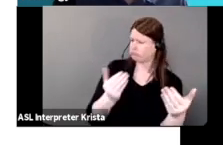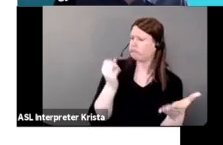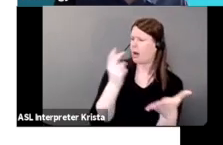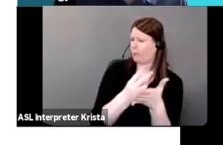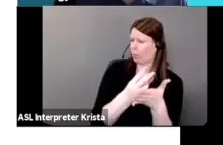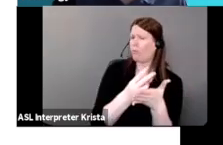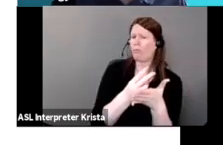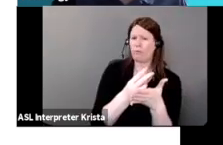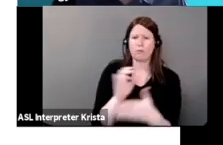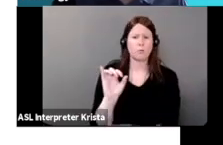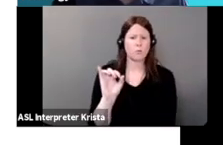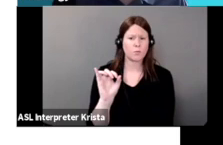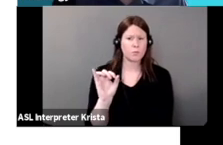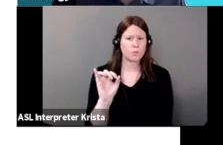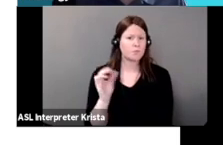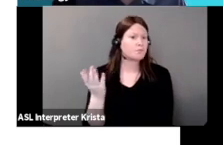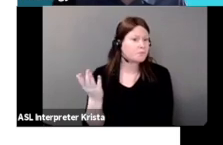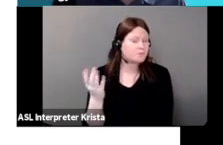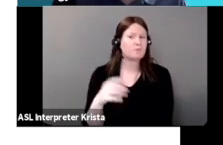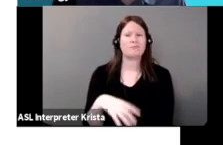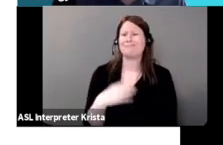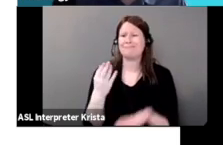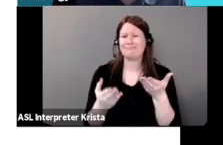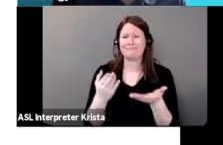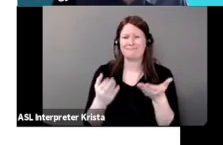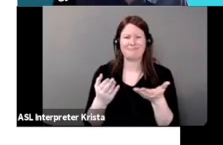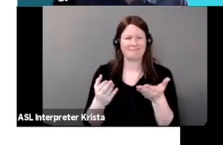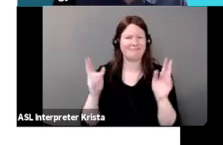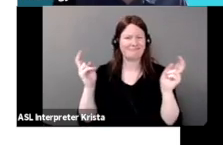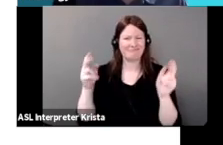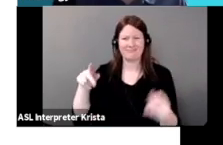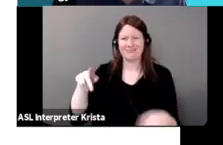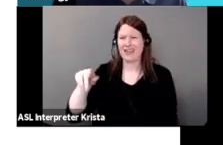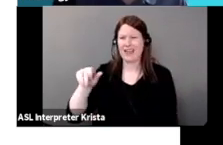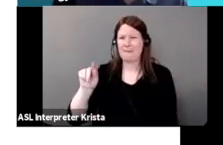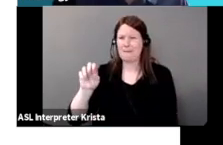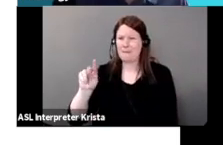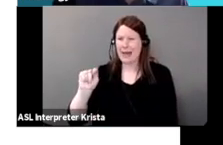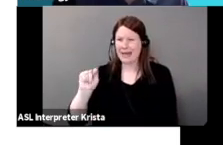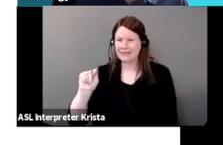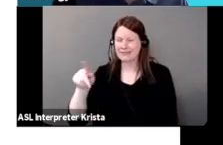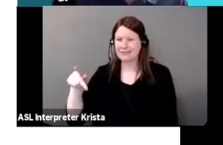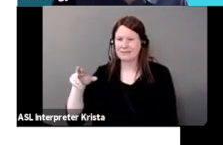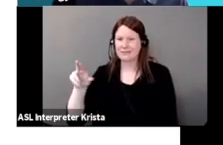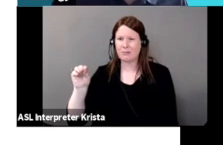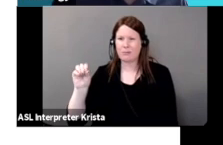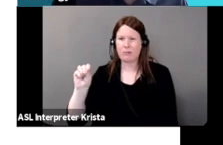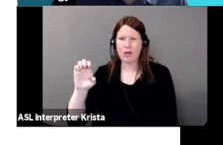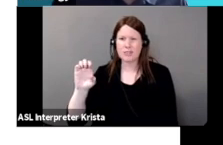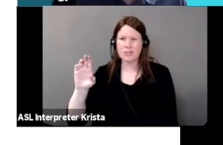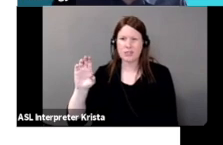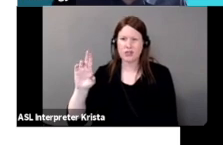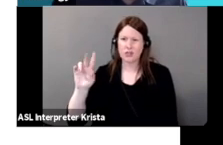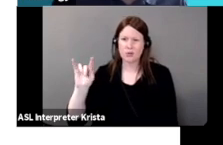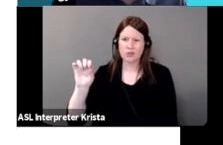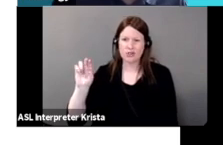You may hear the term the patent prosecution highway, and that's actually the name of a whole